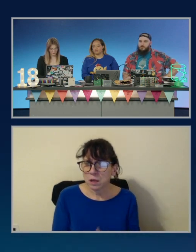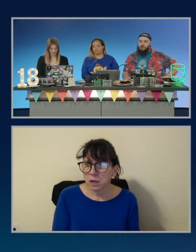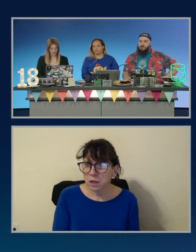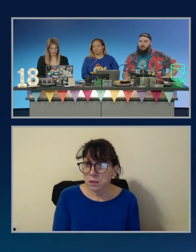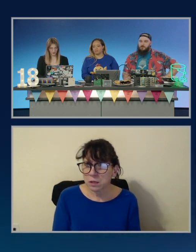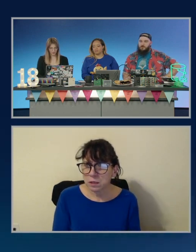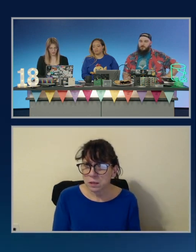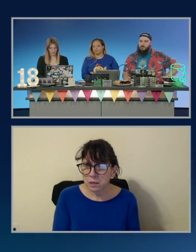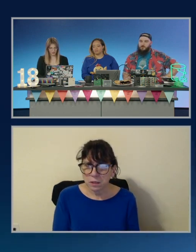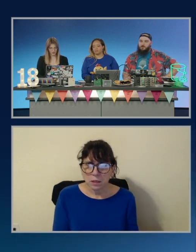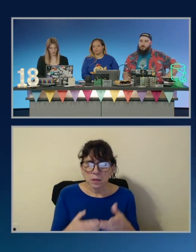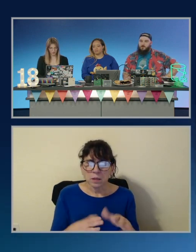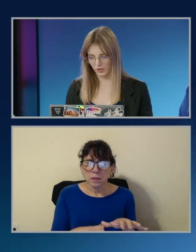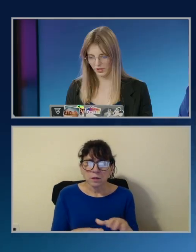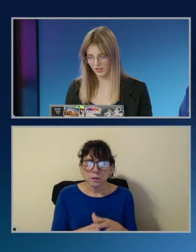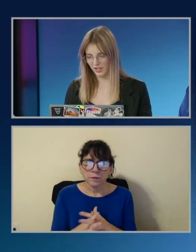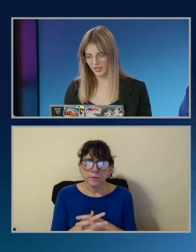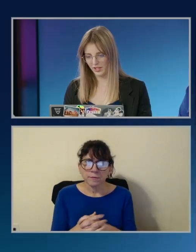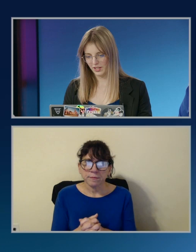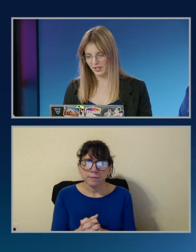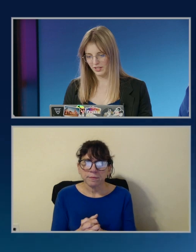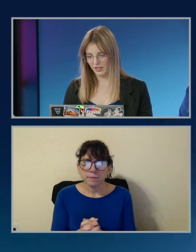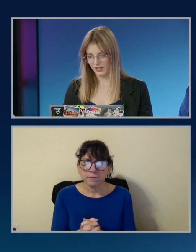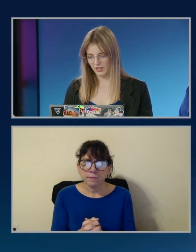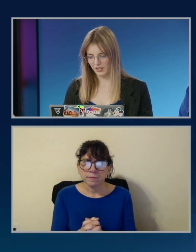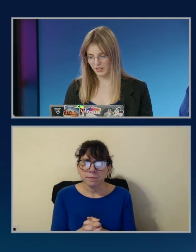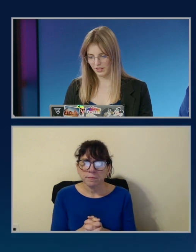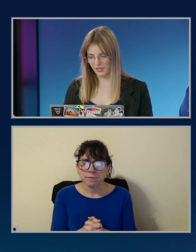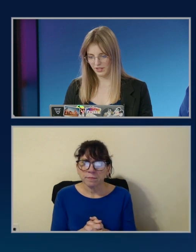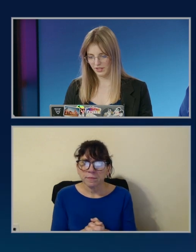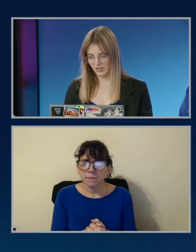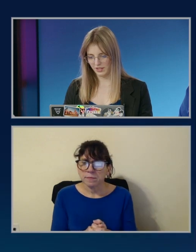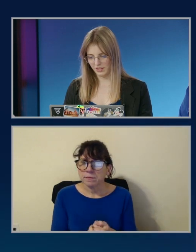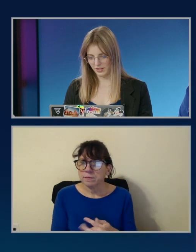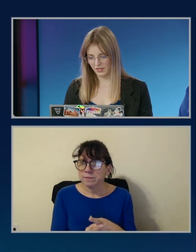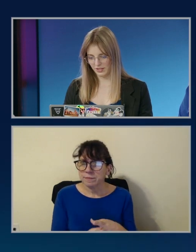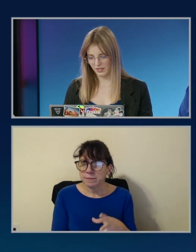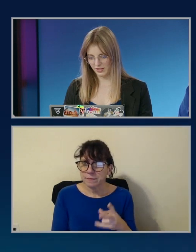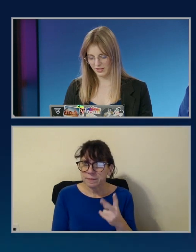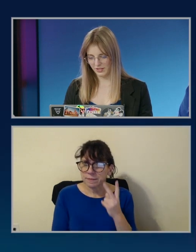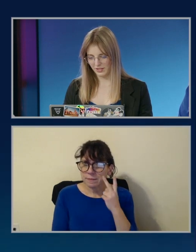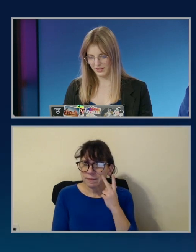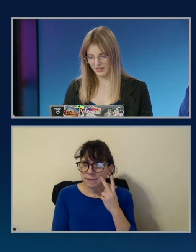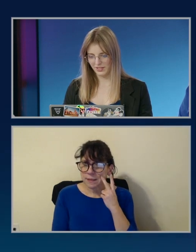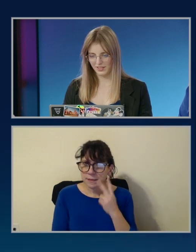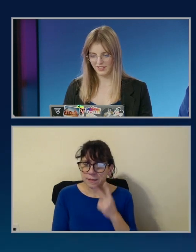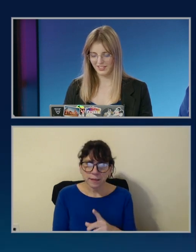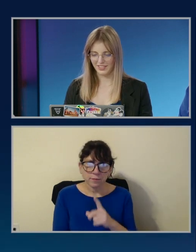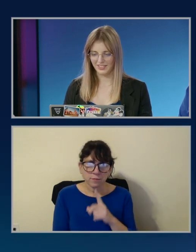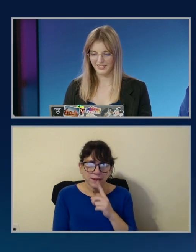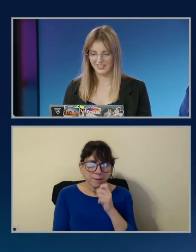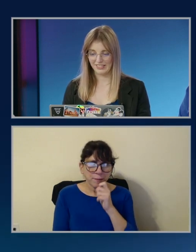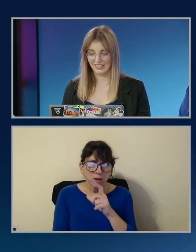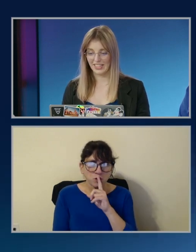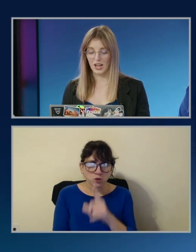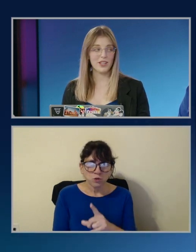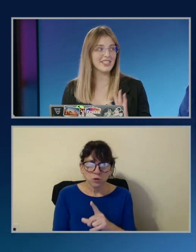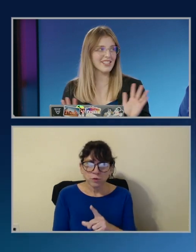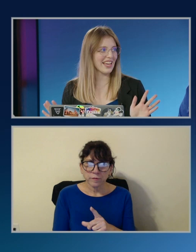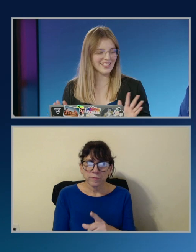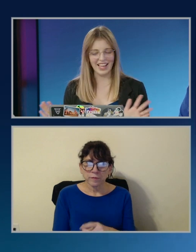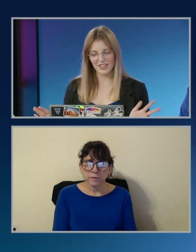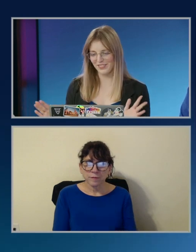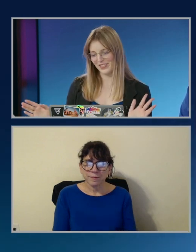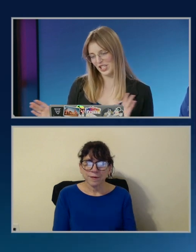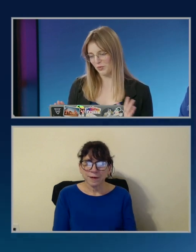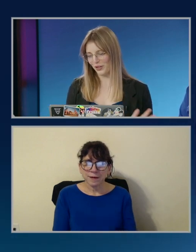do Gemüsekuchen. Okay, let's see if it is gonna work. I really am not sure if we're actually gonna get a result. Yeah, I mean, this is